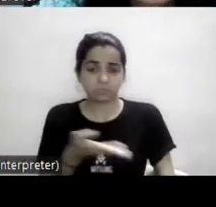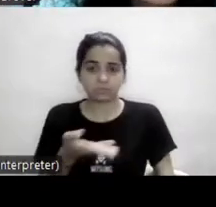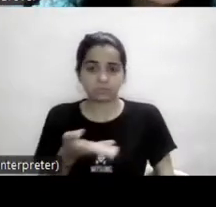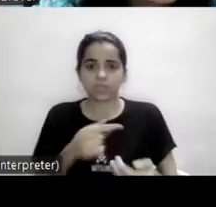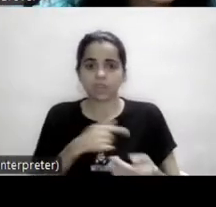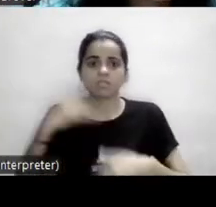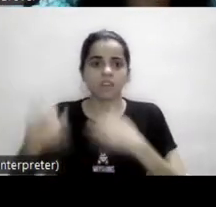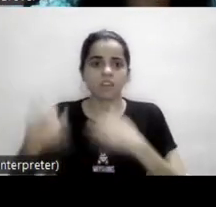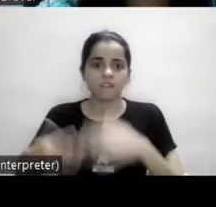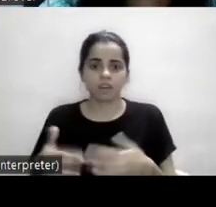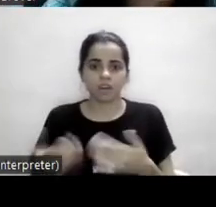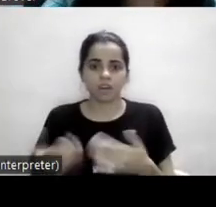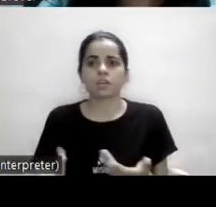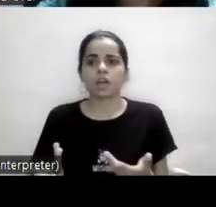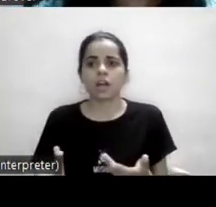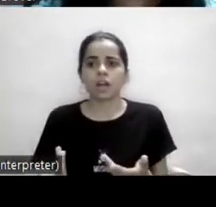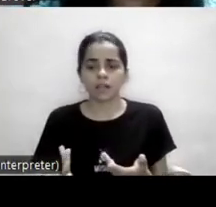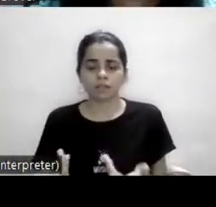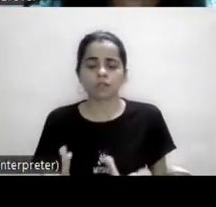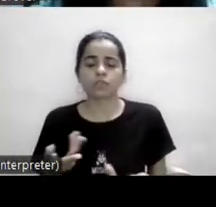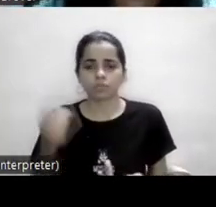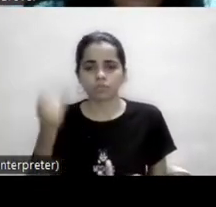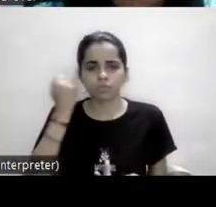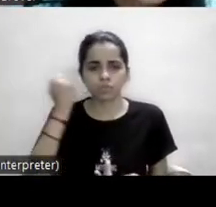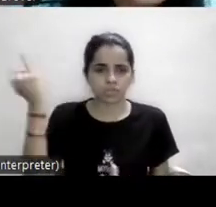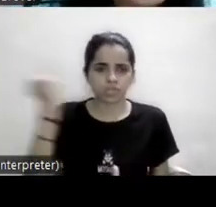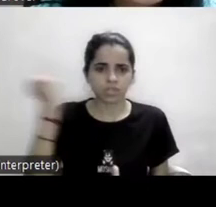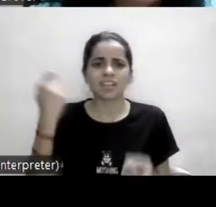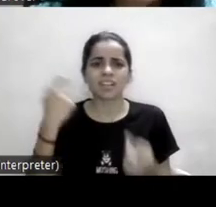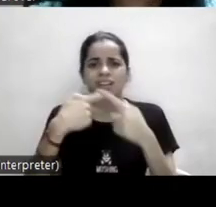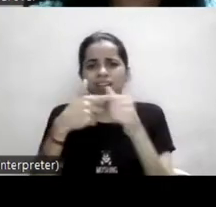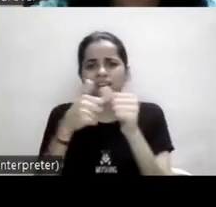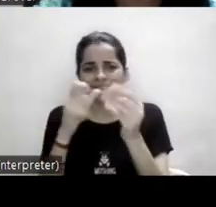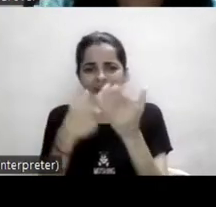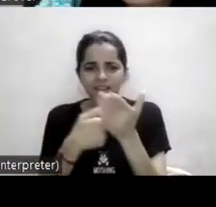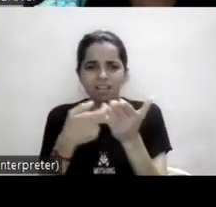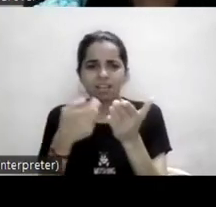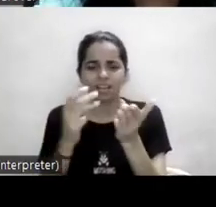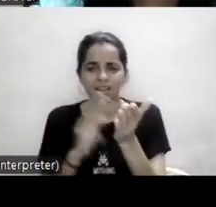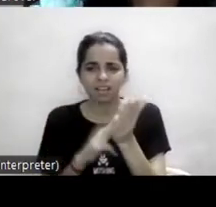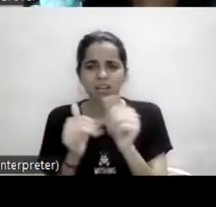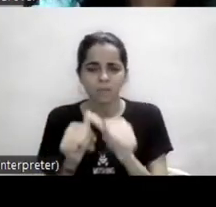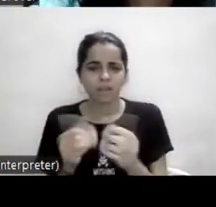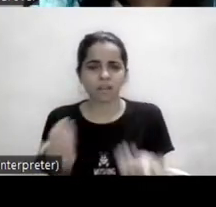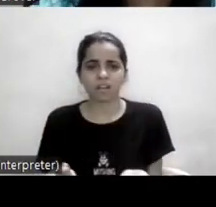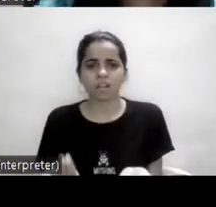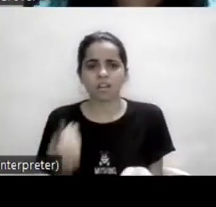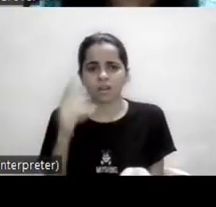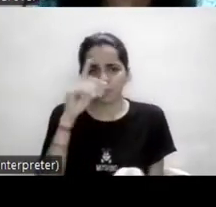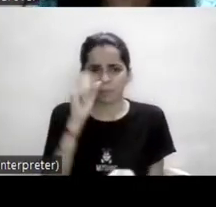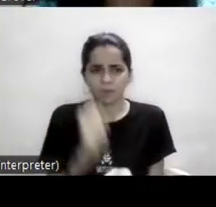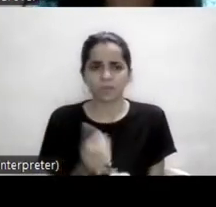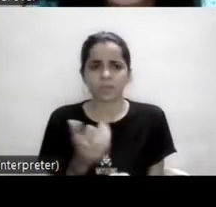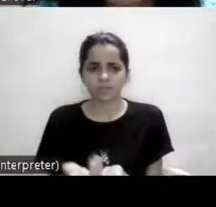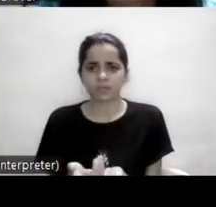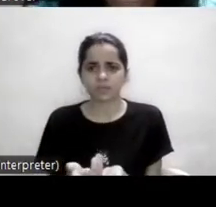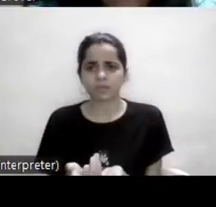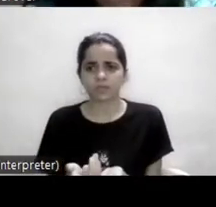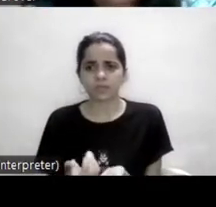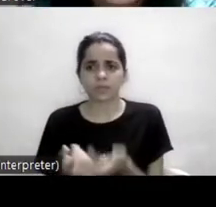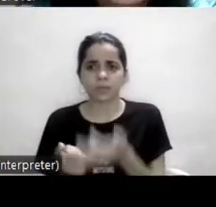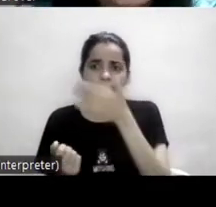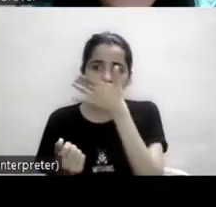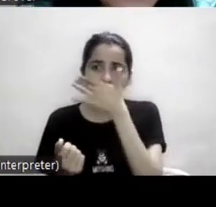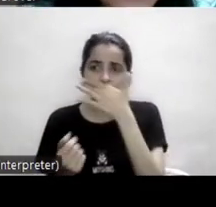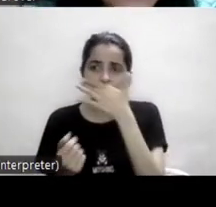ka phal hai ye. So this idea of karma and fate that is actually, you know, prevalent in when we look